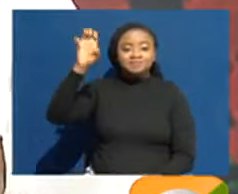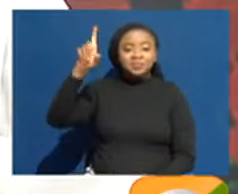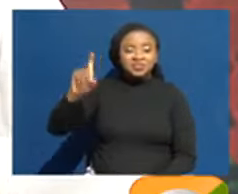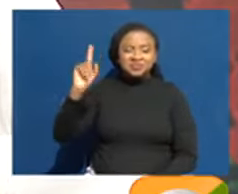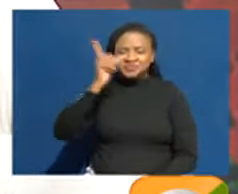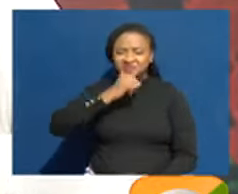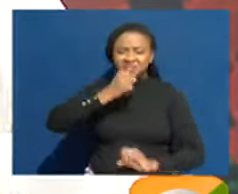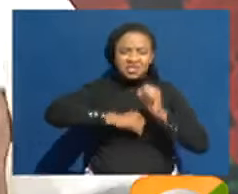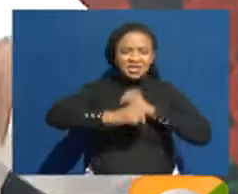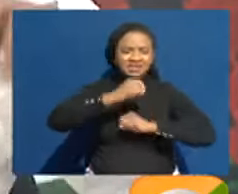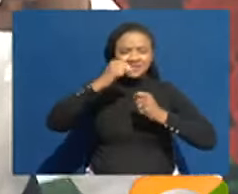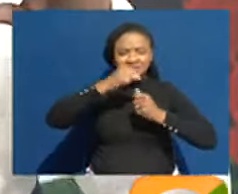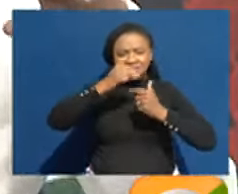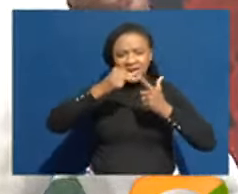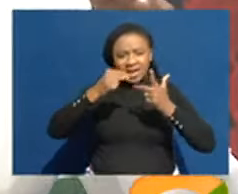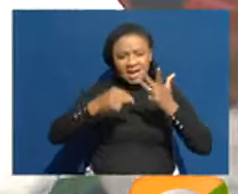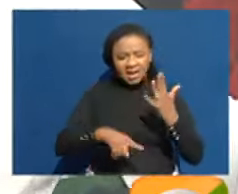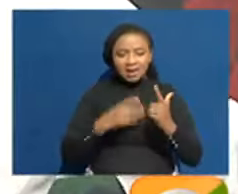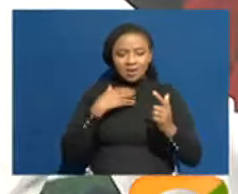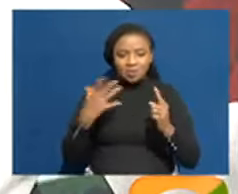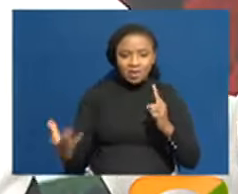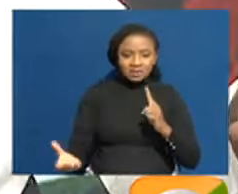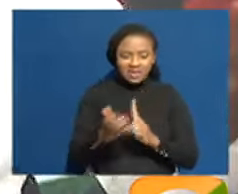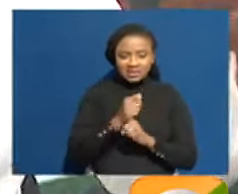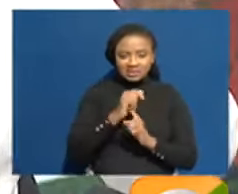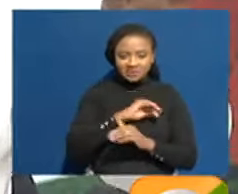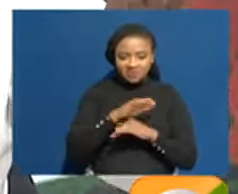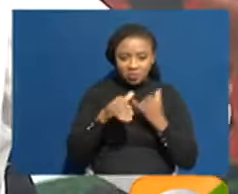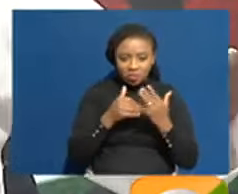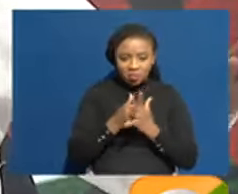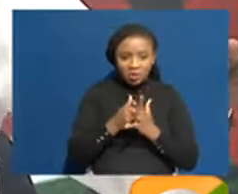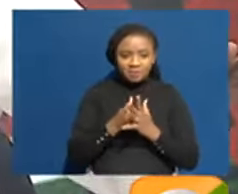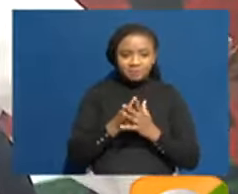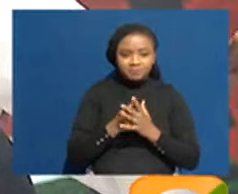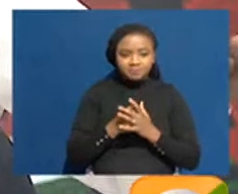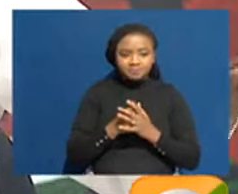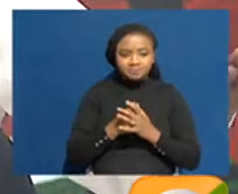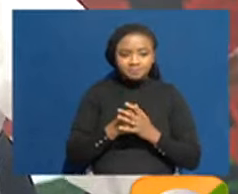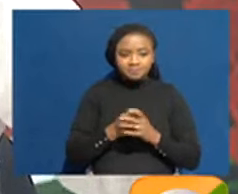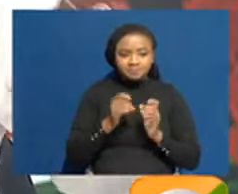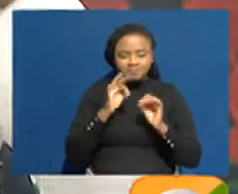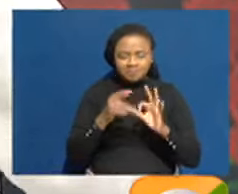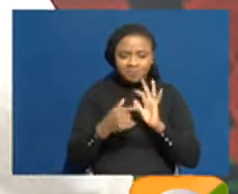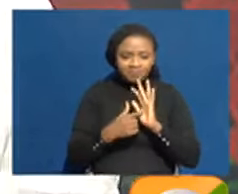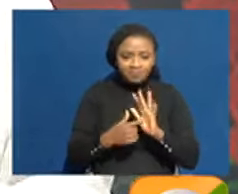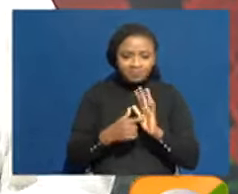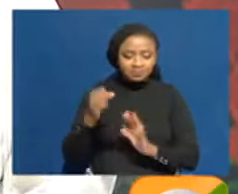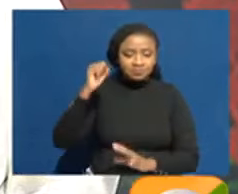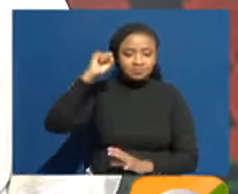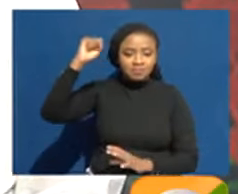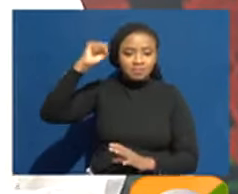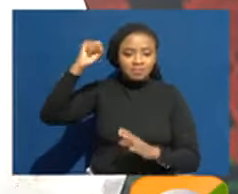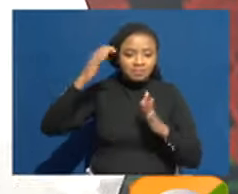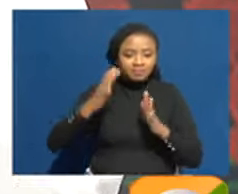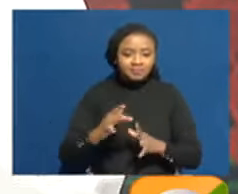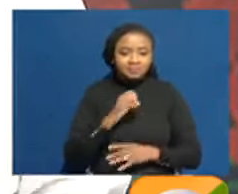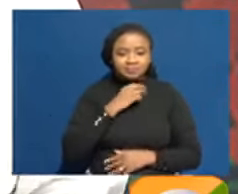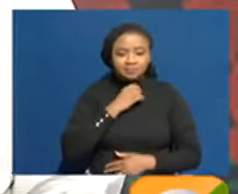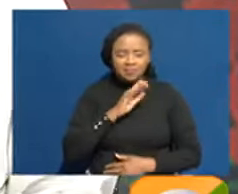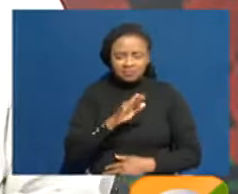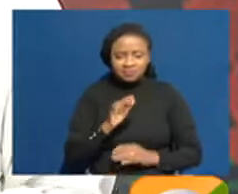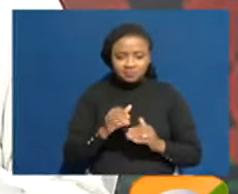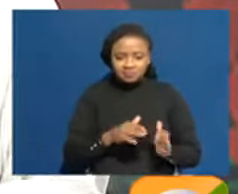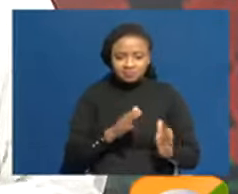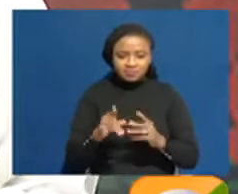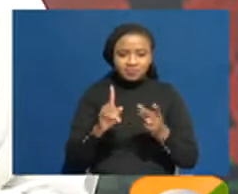sure those commissions don't work, whether it is politicians crippling the anti-corruption mechanism, or the Minister